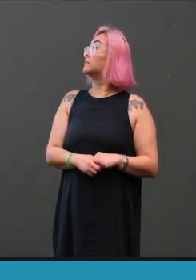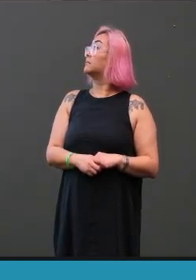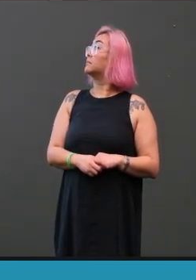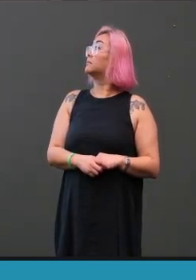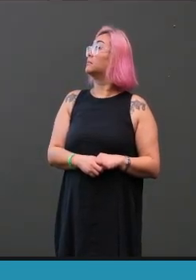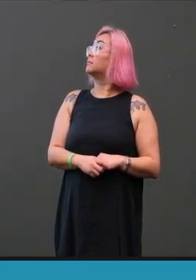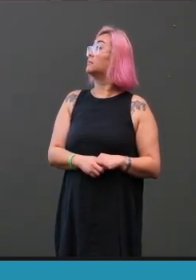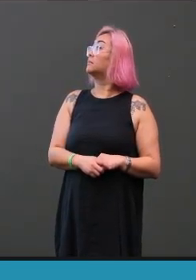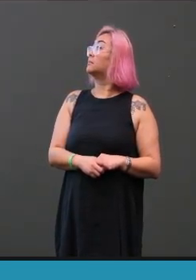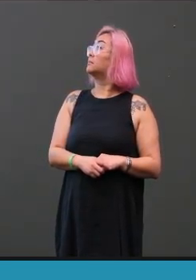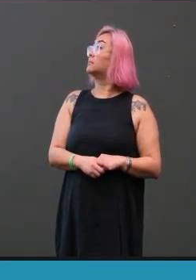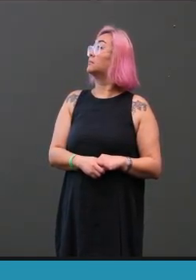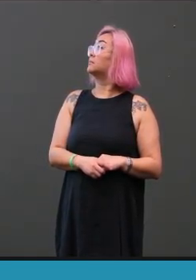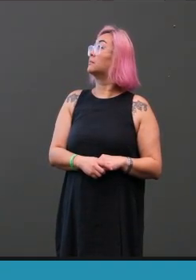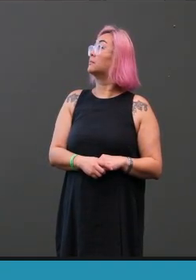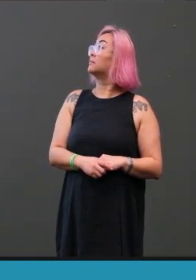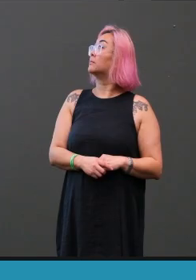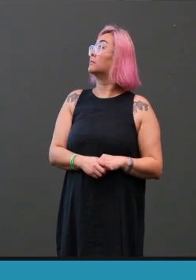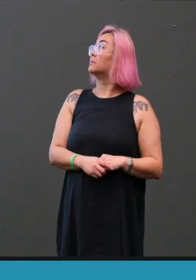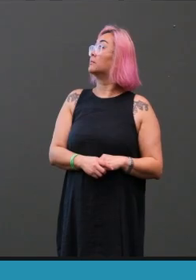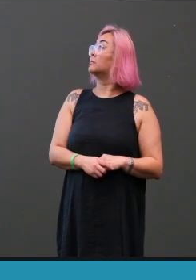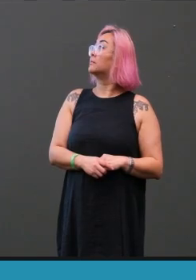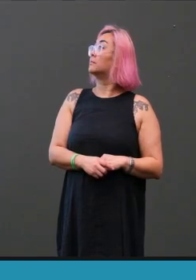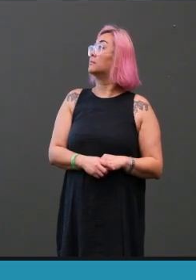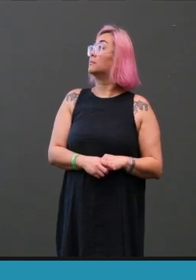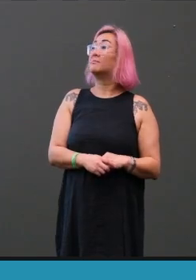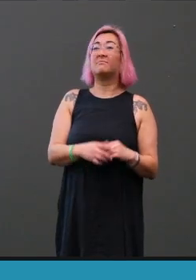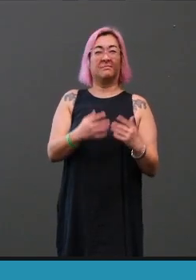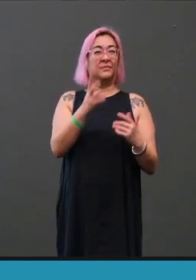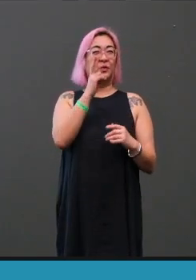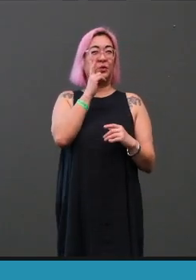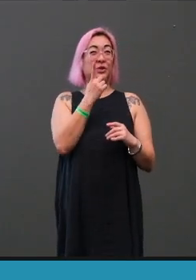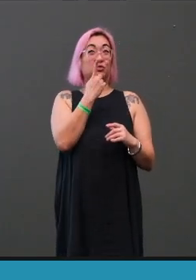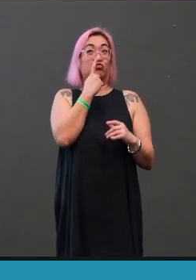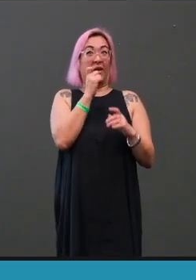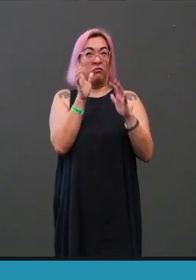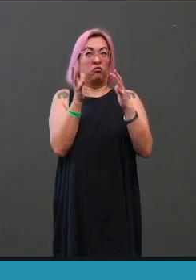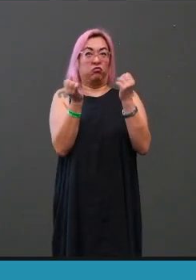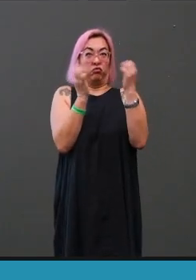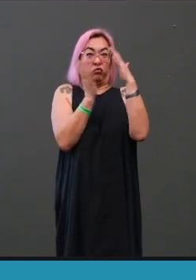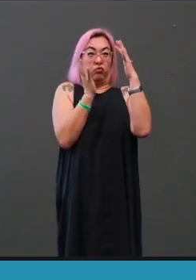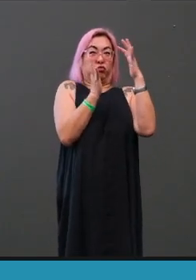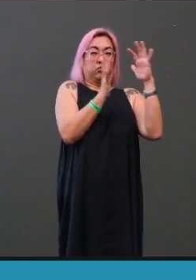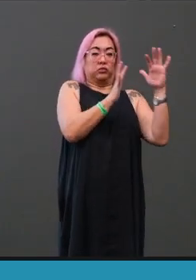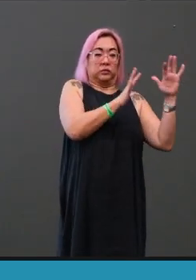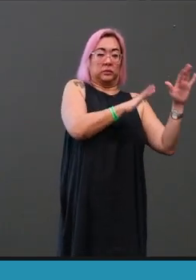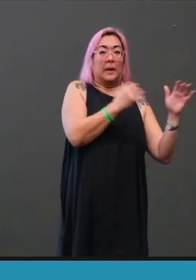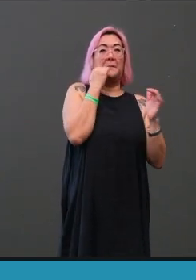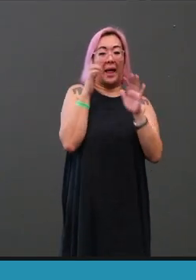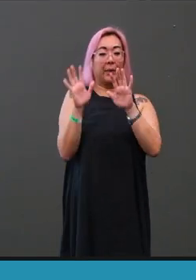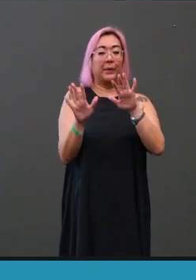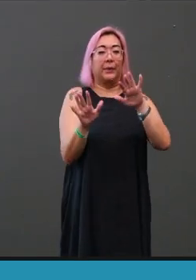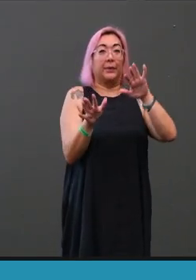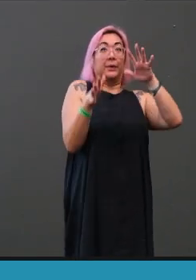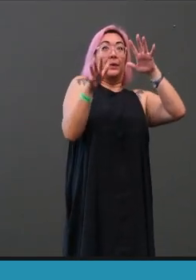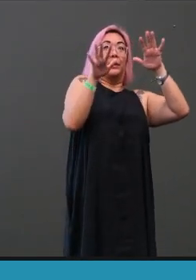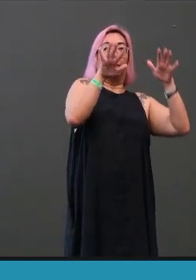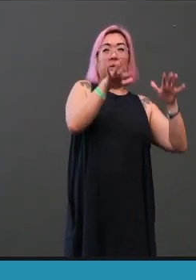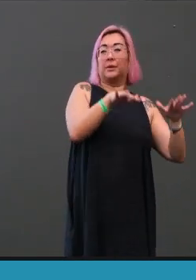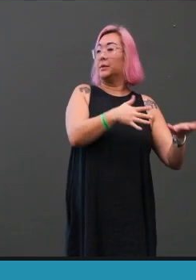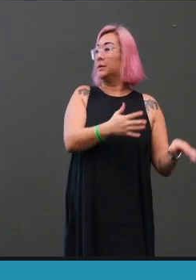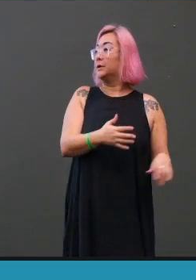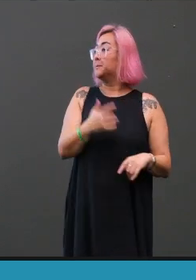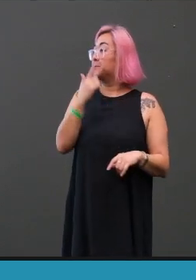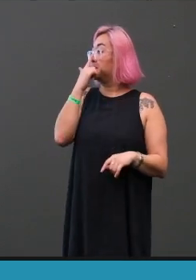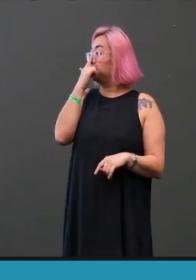So with this knowledge, let's return back to the trees and bushes. For these, we just check what the strength of the noise is at the pivot point of the